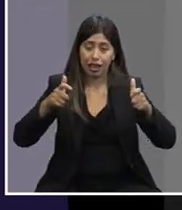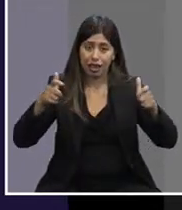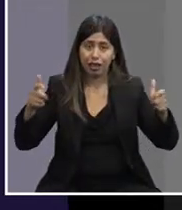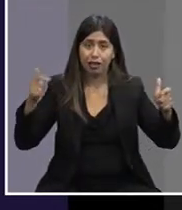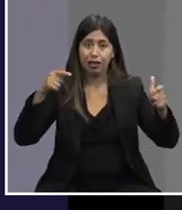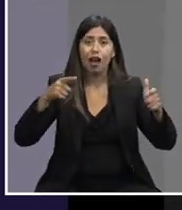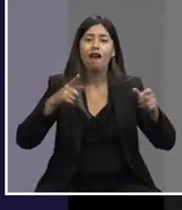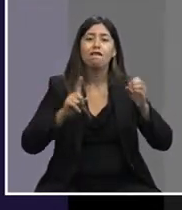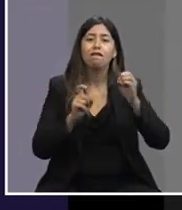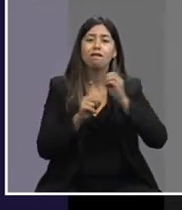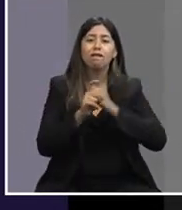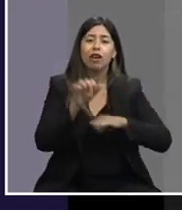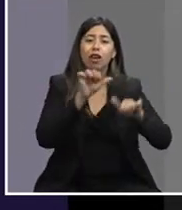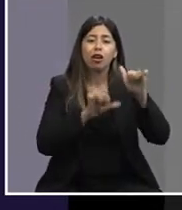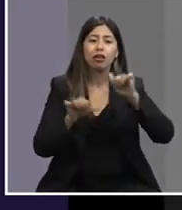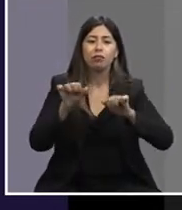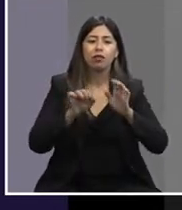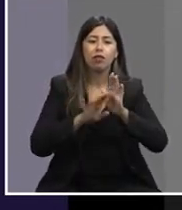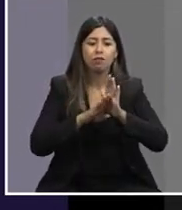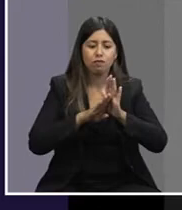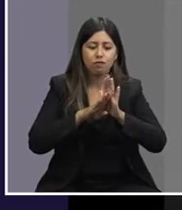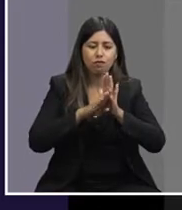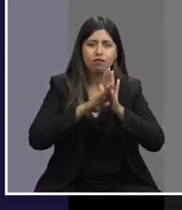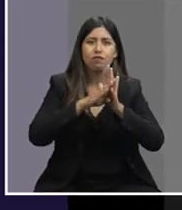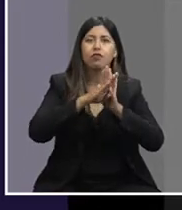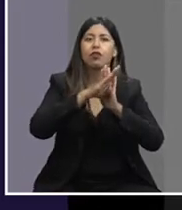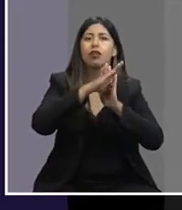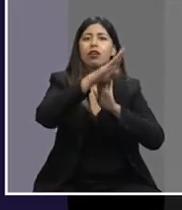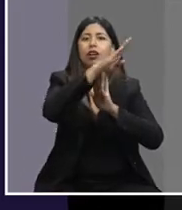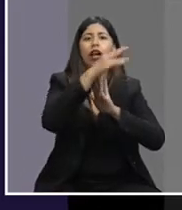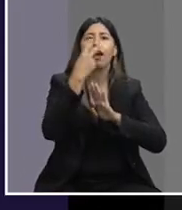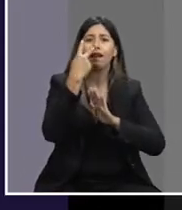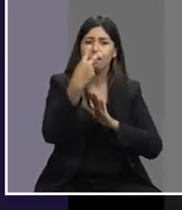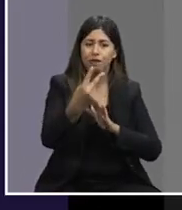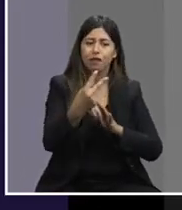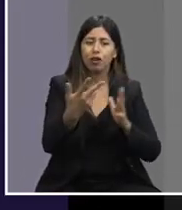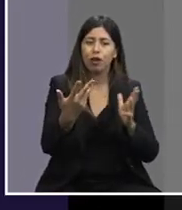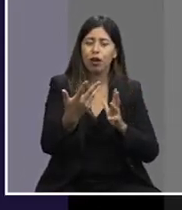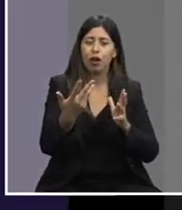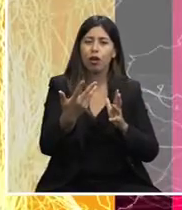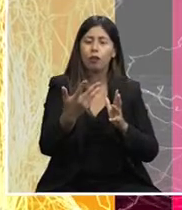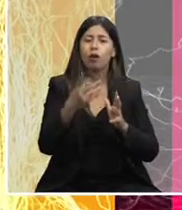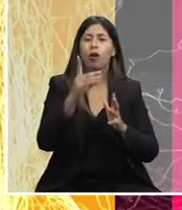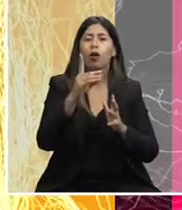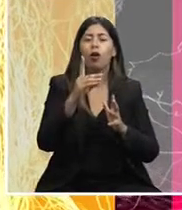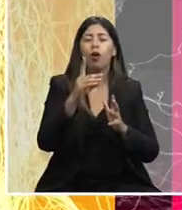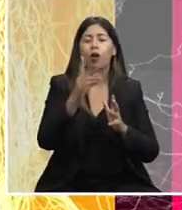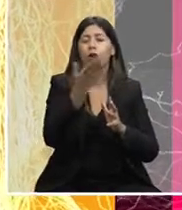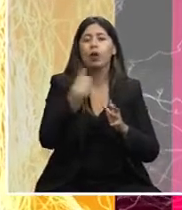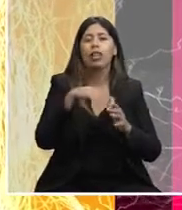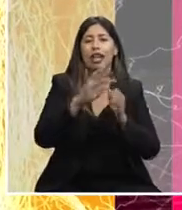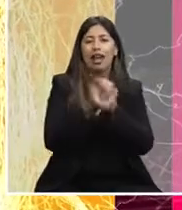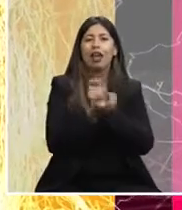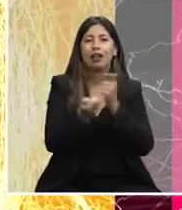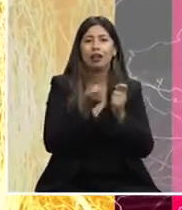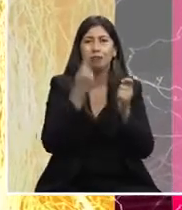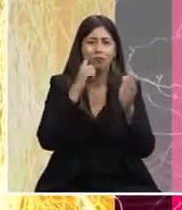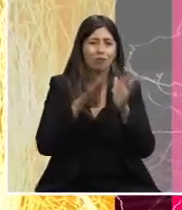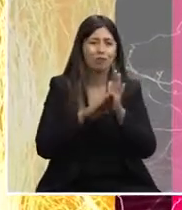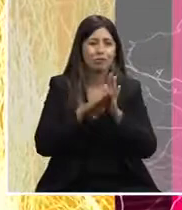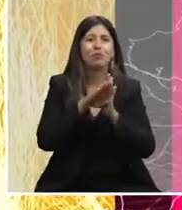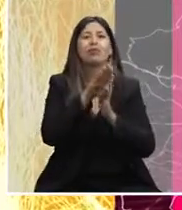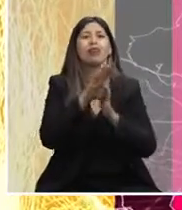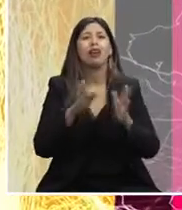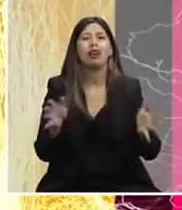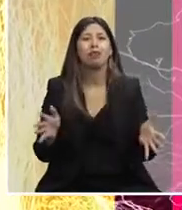of growth that drives our economy, a dogma that we can't get rid of and which is leading us to our